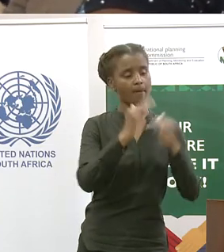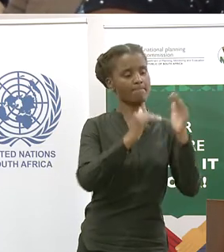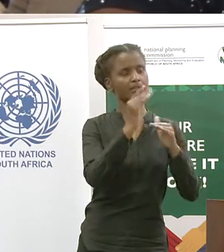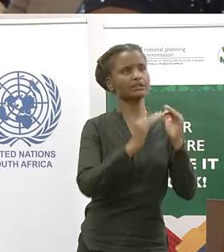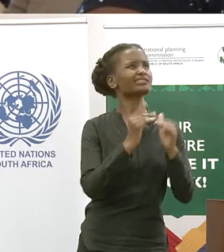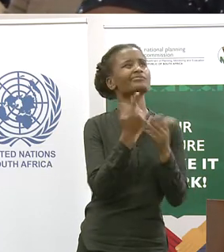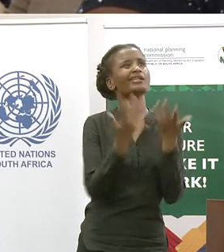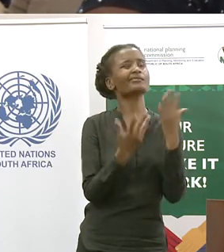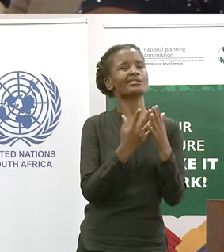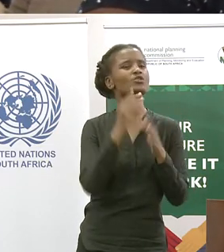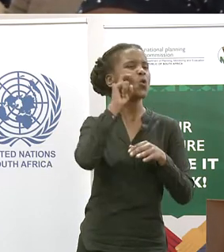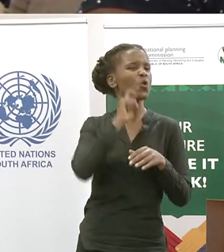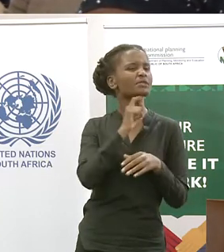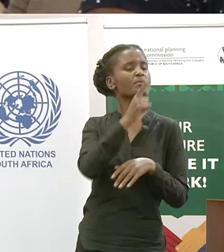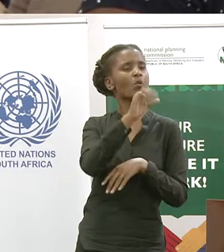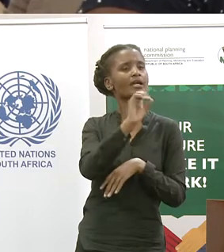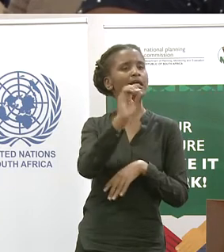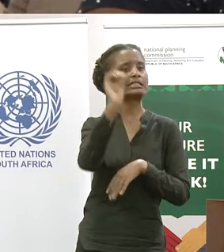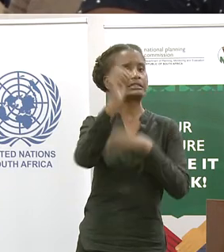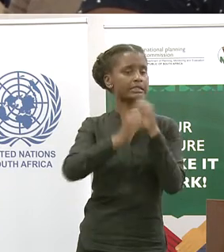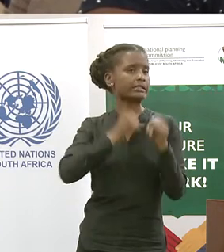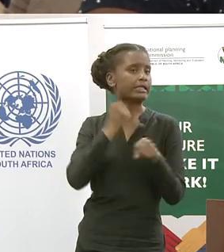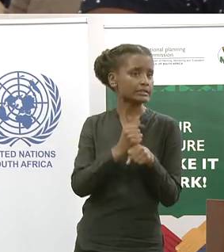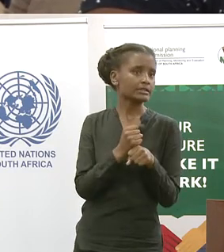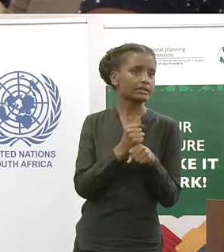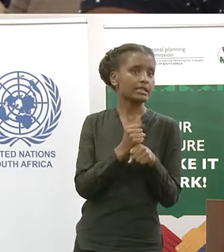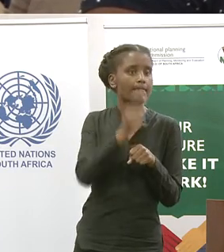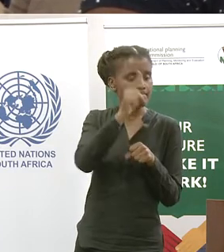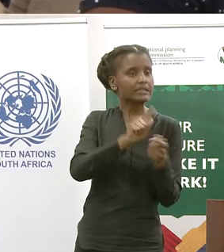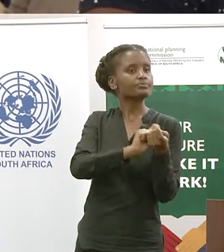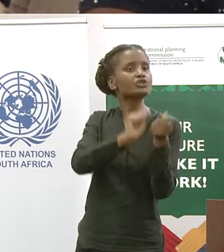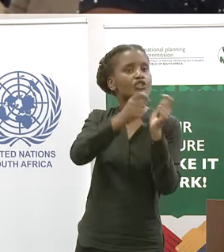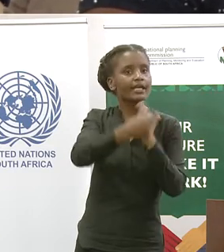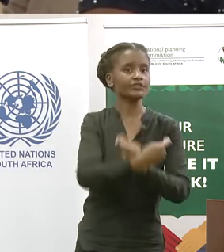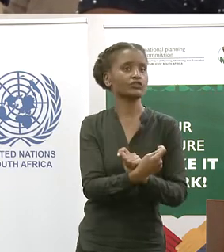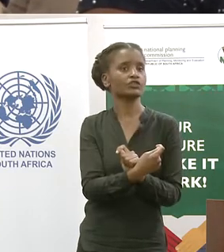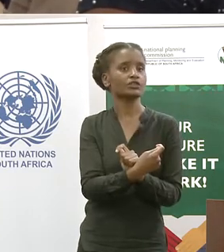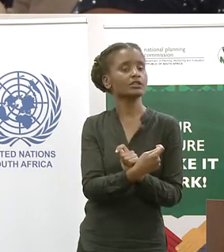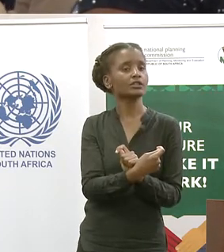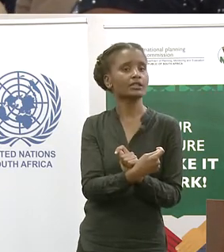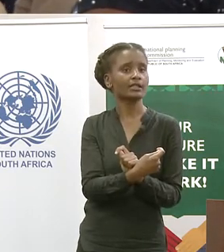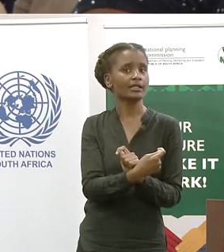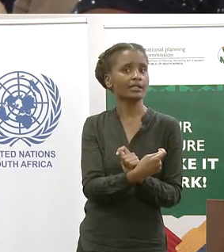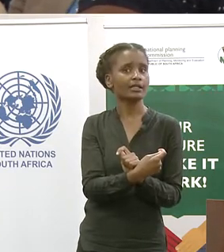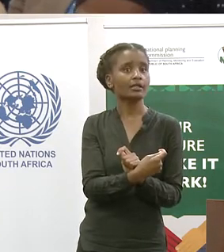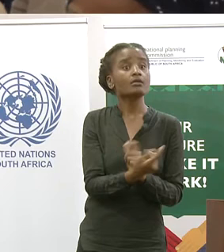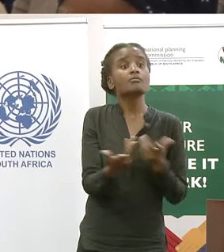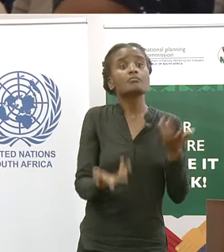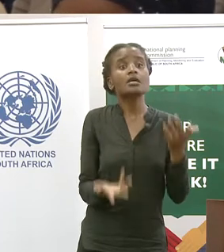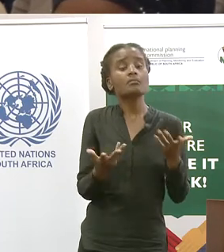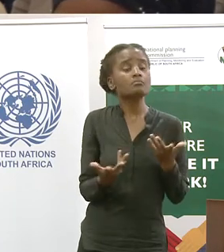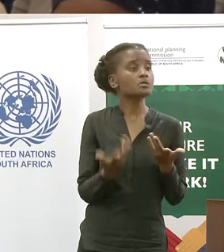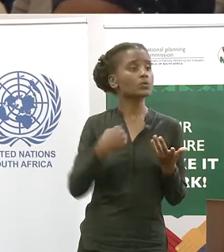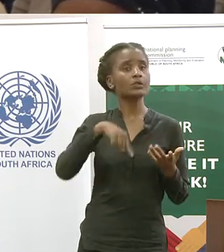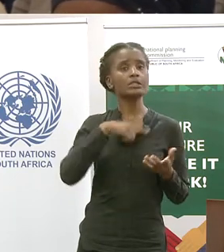more years, must be changed. So we find